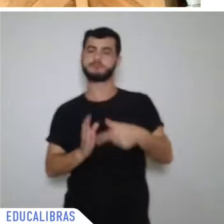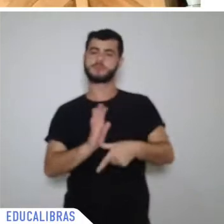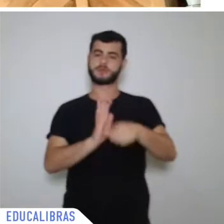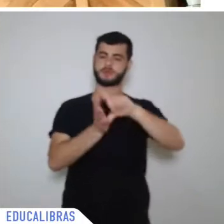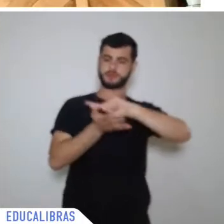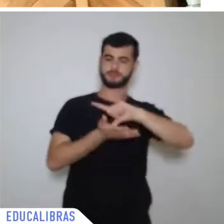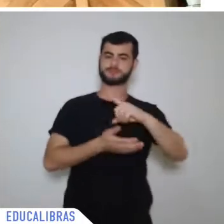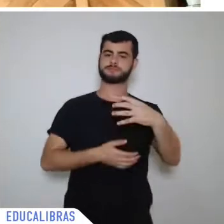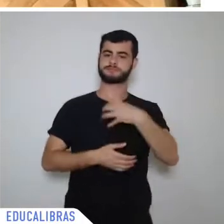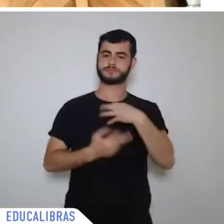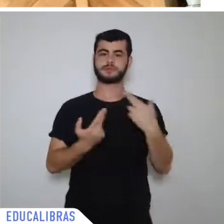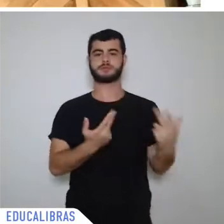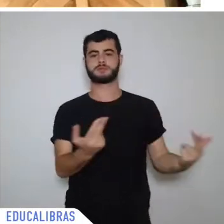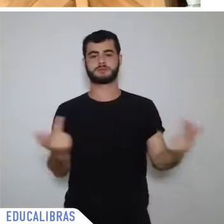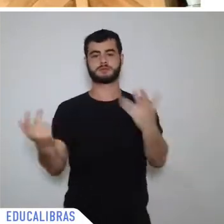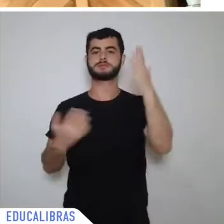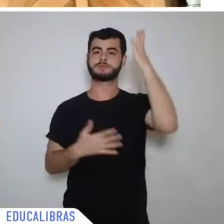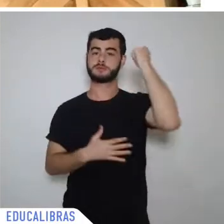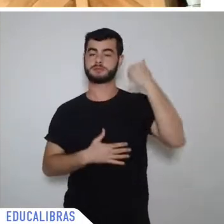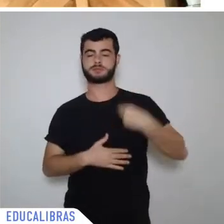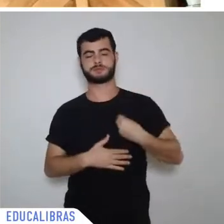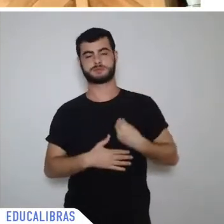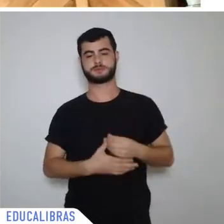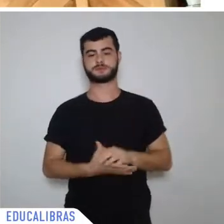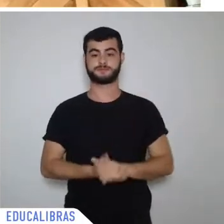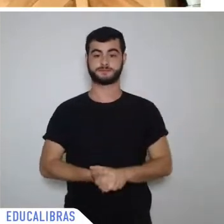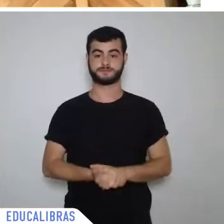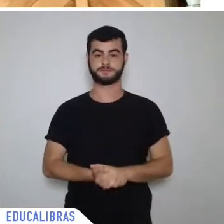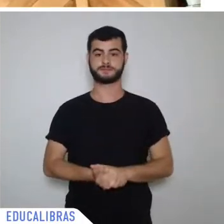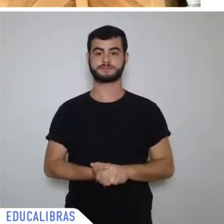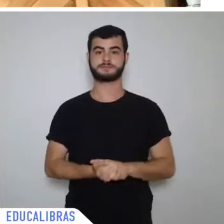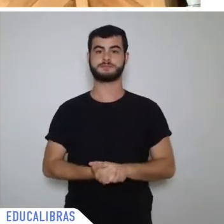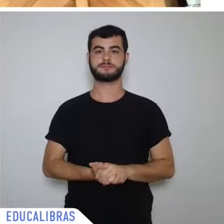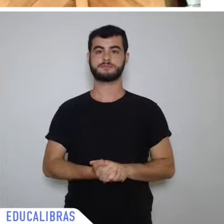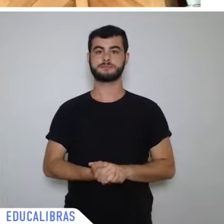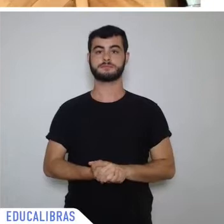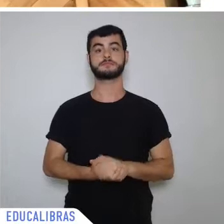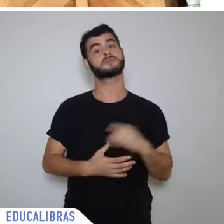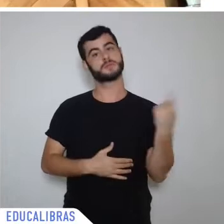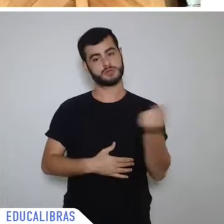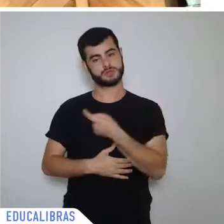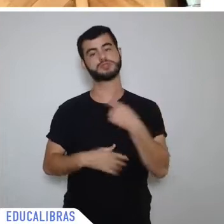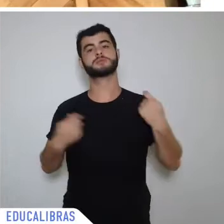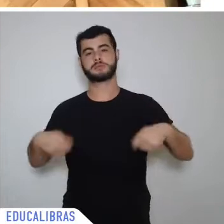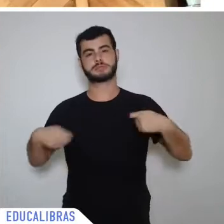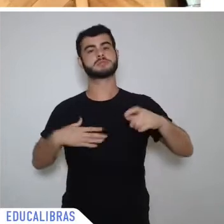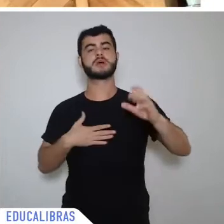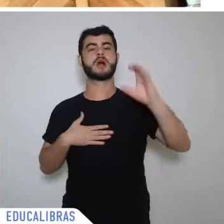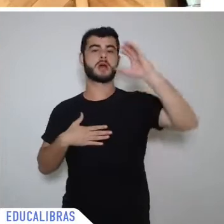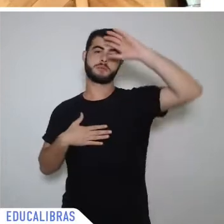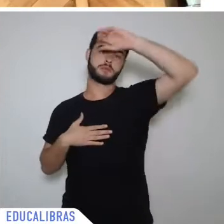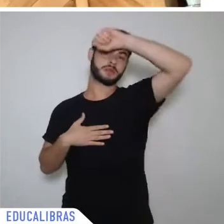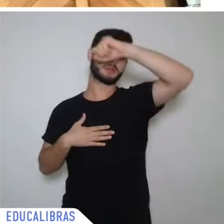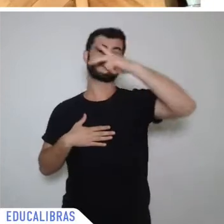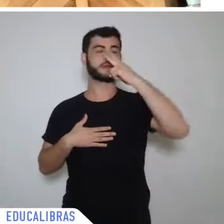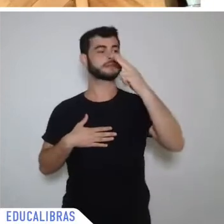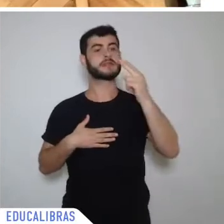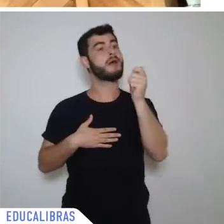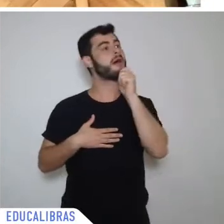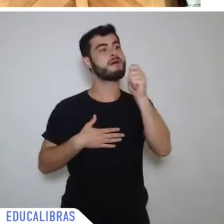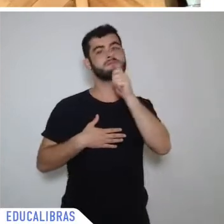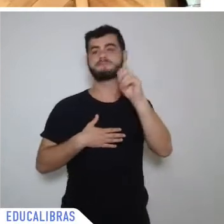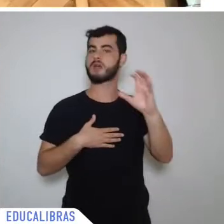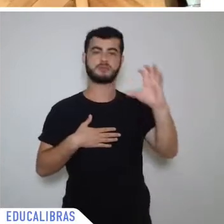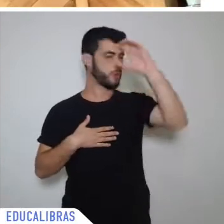previously marked due to precarization regimes that are placed in life. We